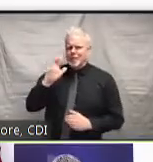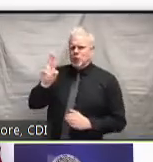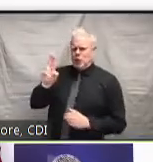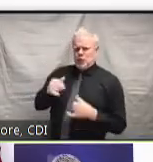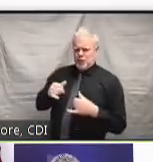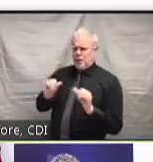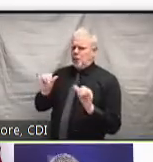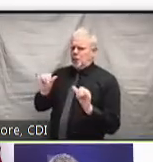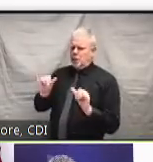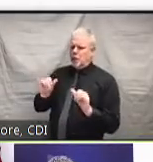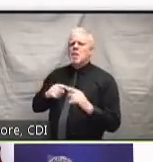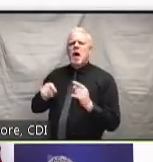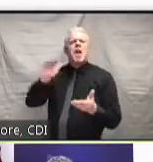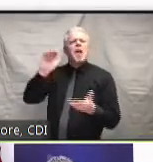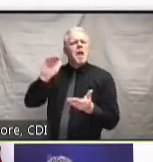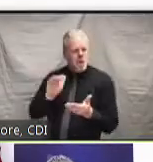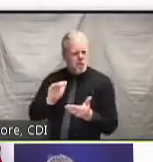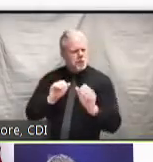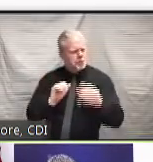from